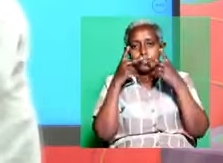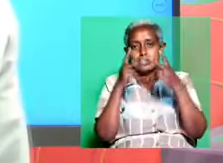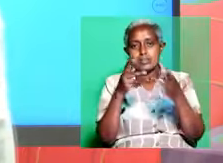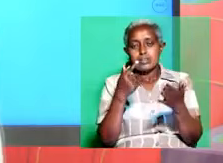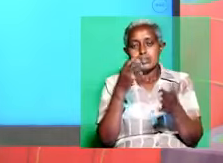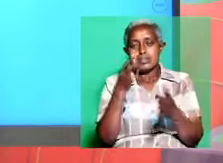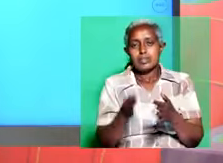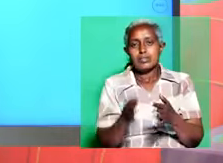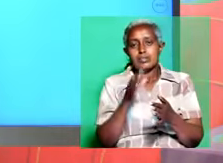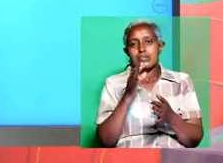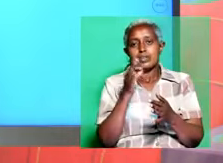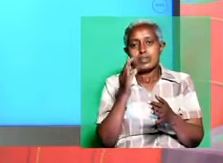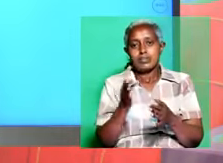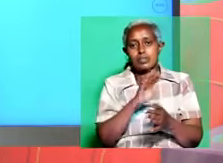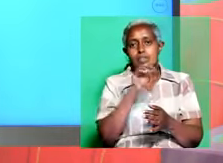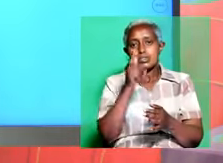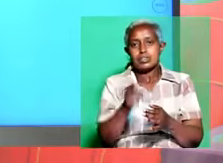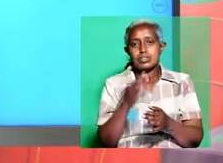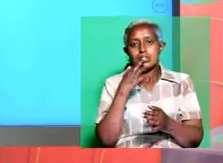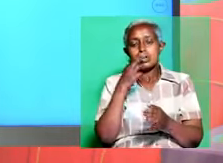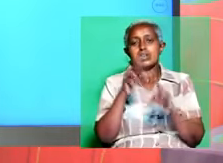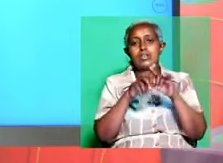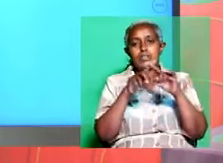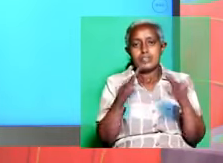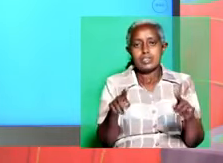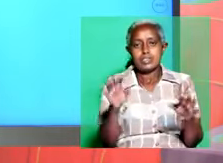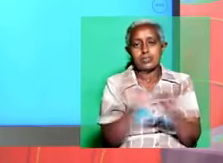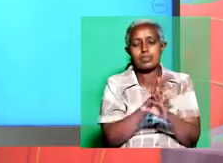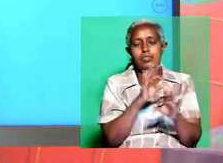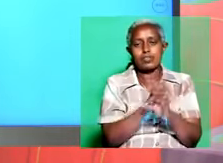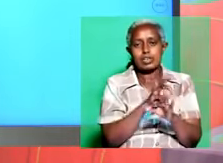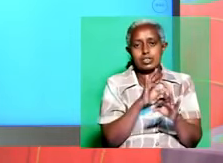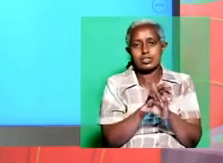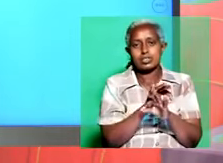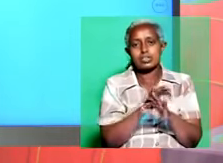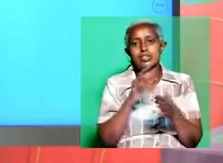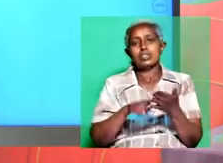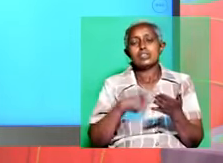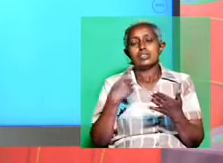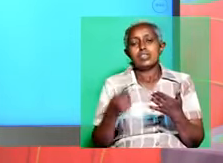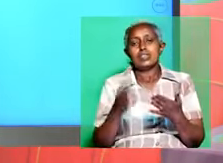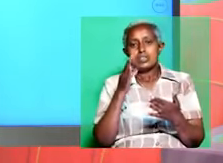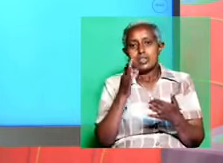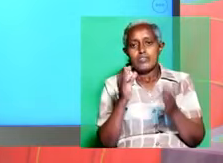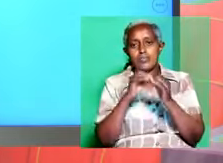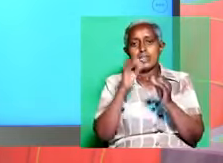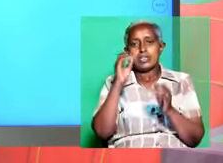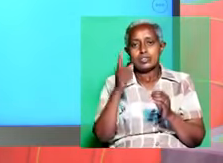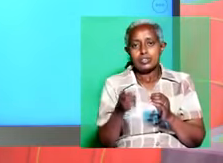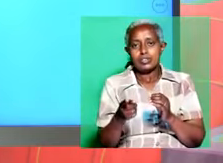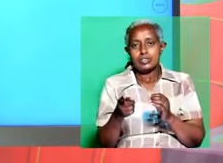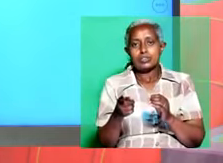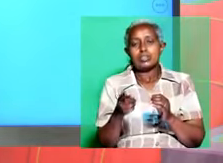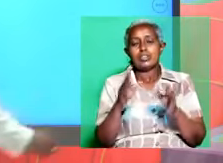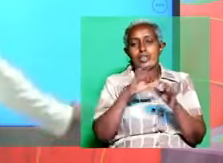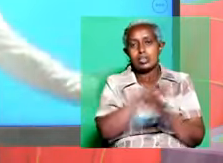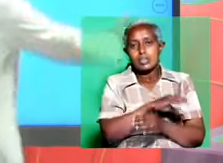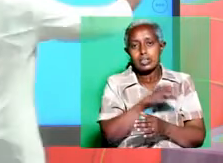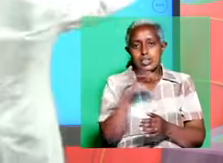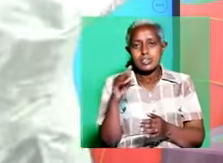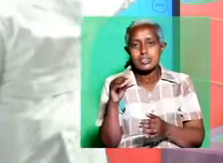one. If f and g are differentiable function, then f plus g